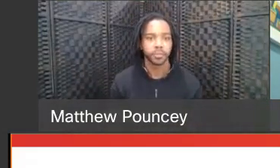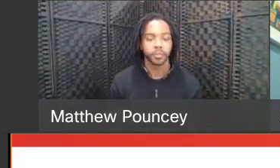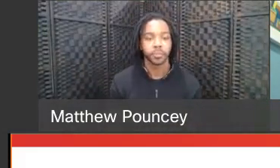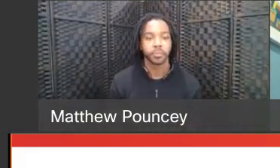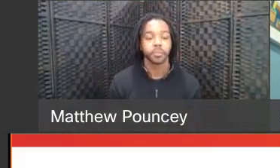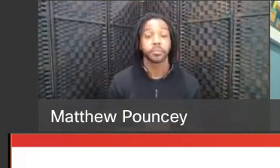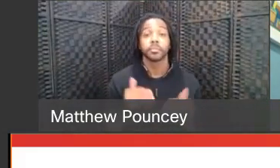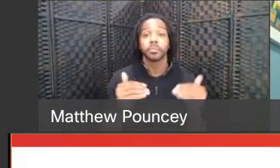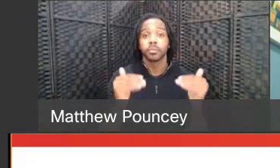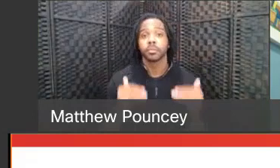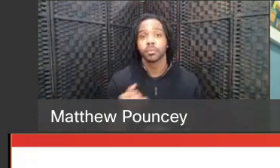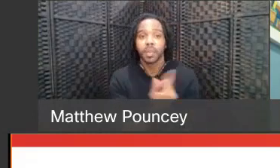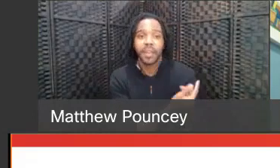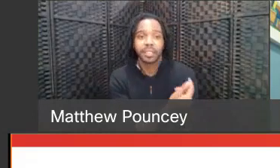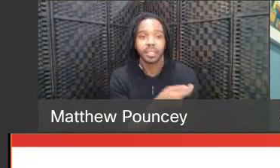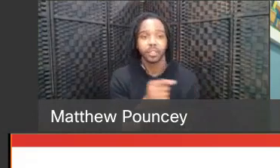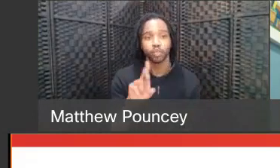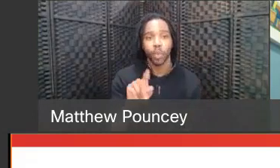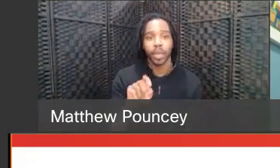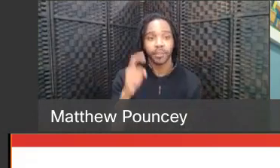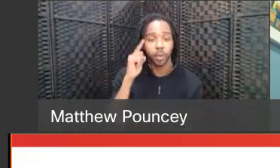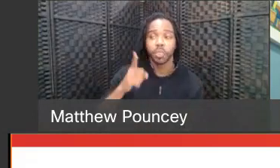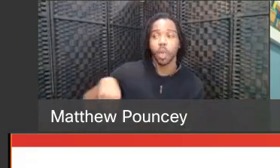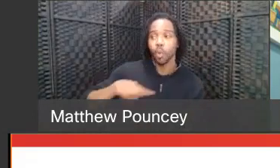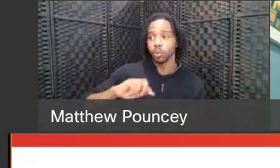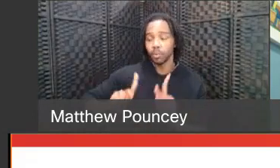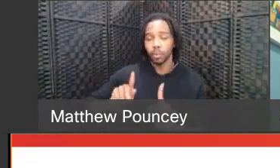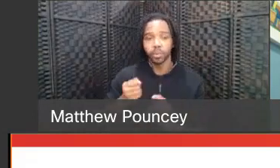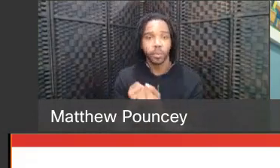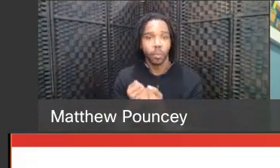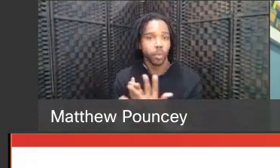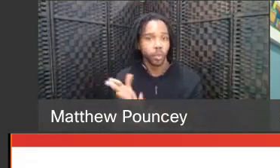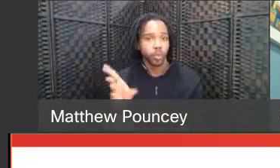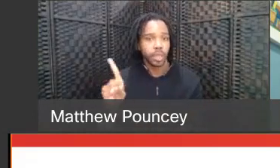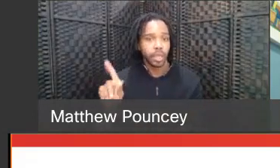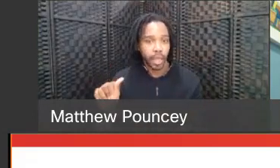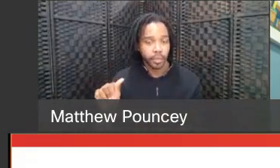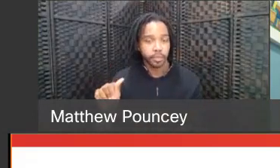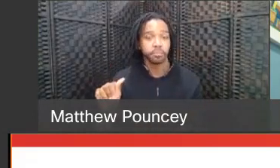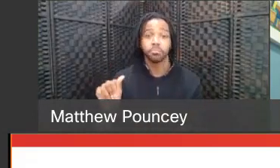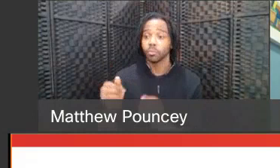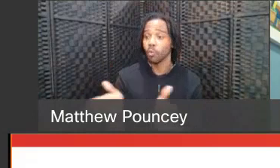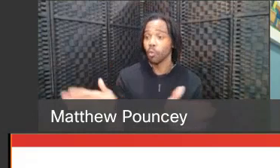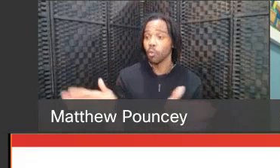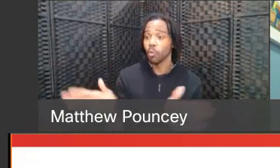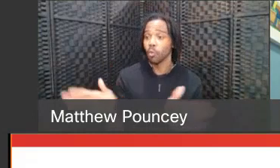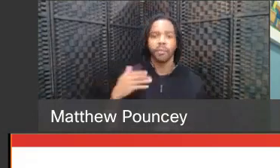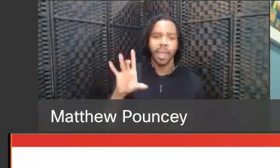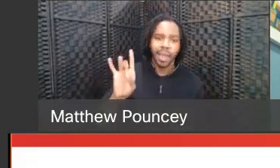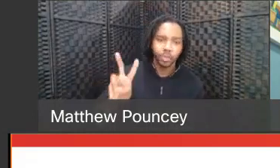Vaccination rates for people supported by DDA, it's overall